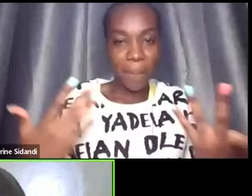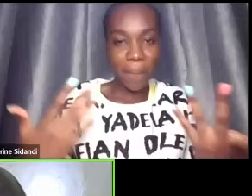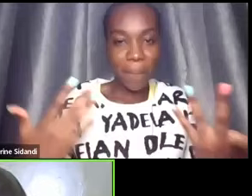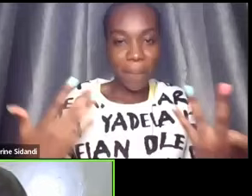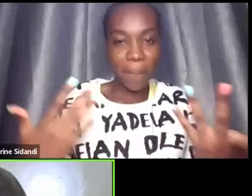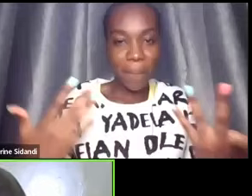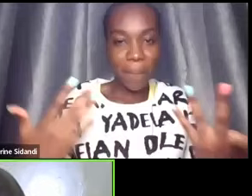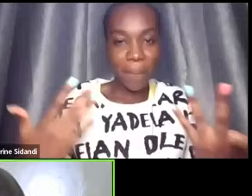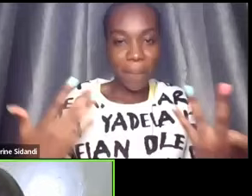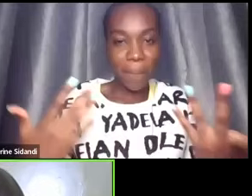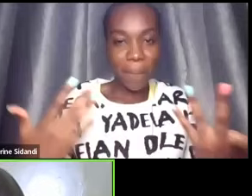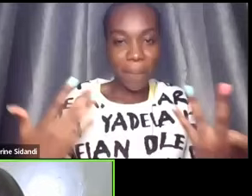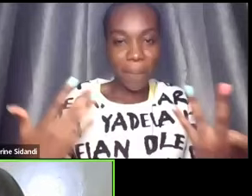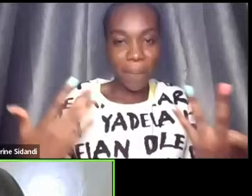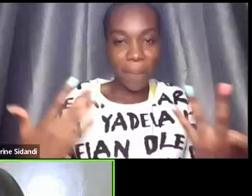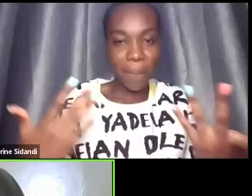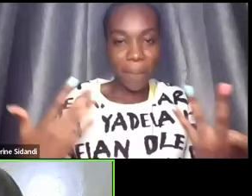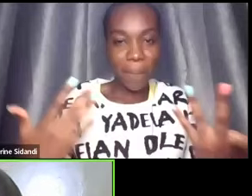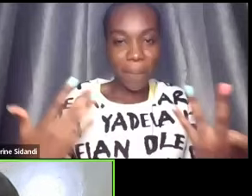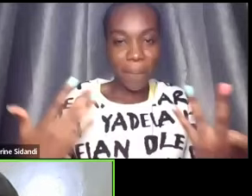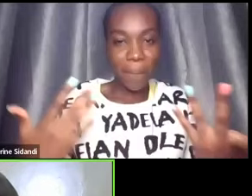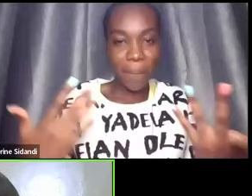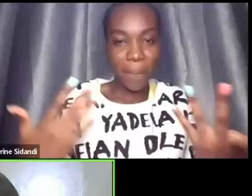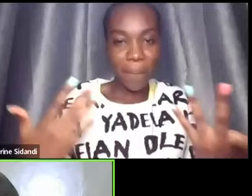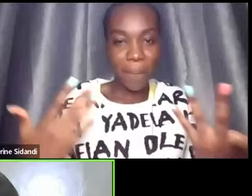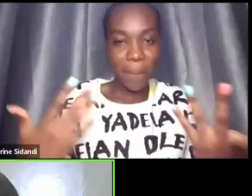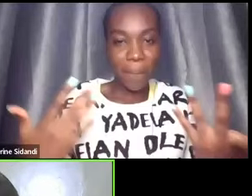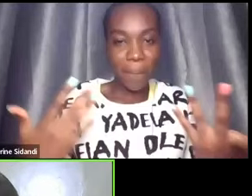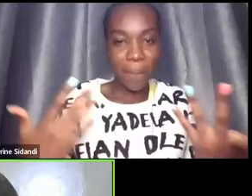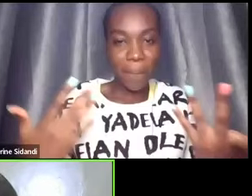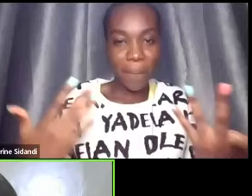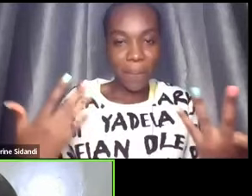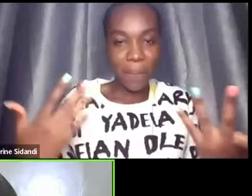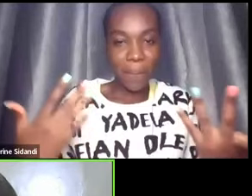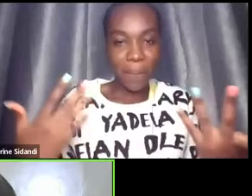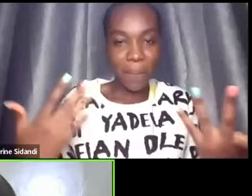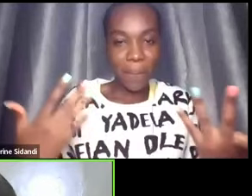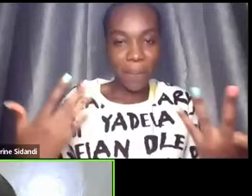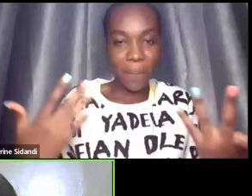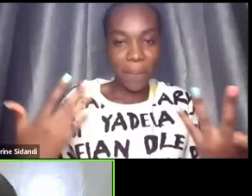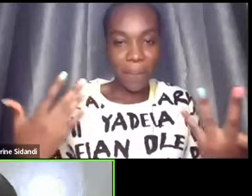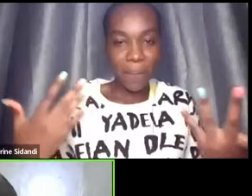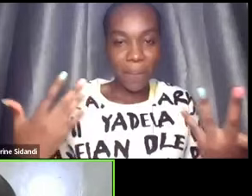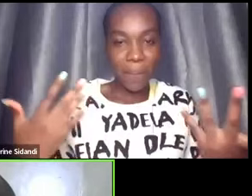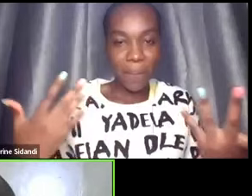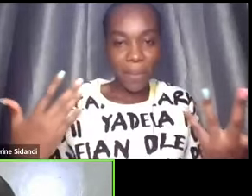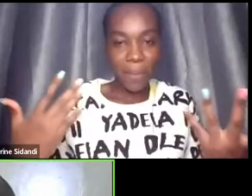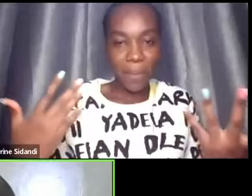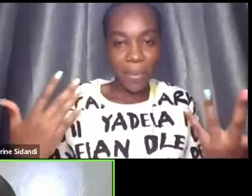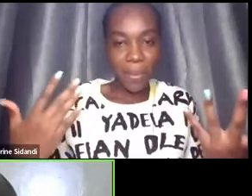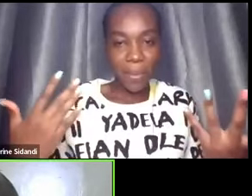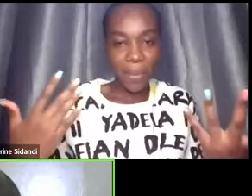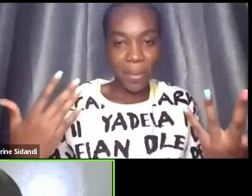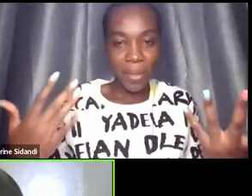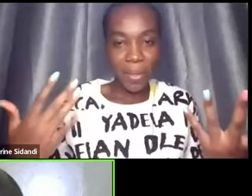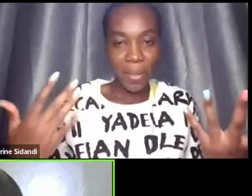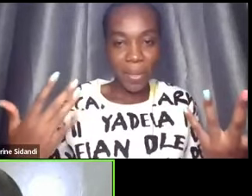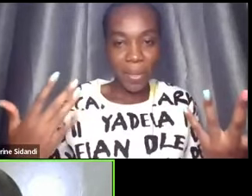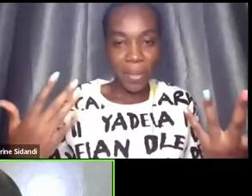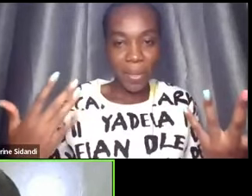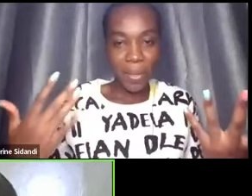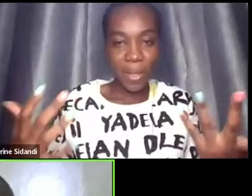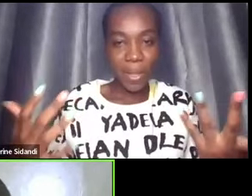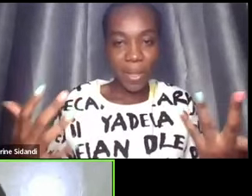Stress is something that can really affect the way people look at conflict. So if you, for example, if you are having either financial